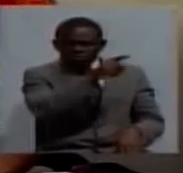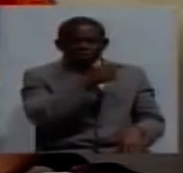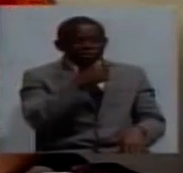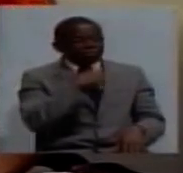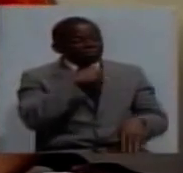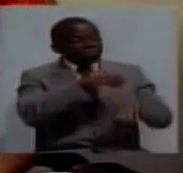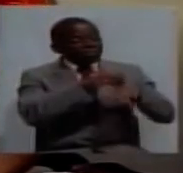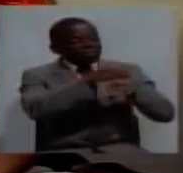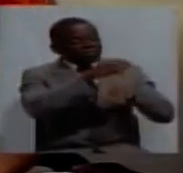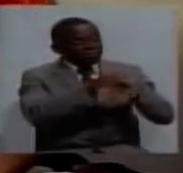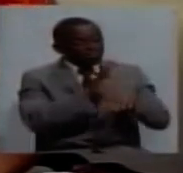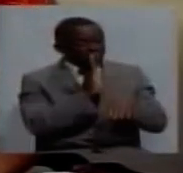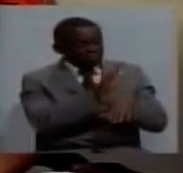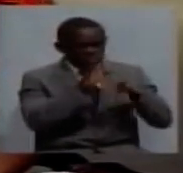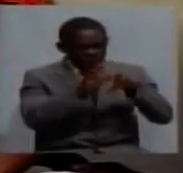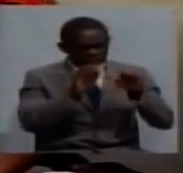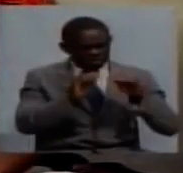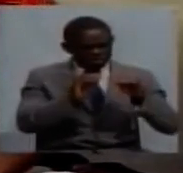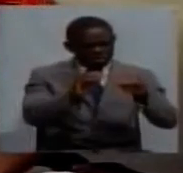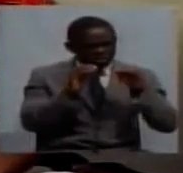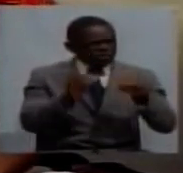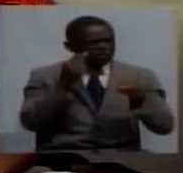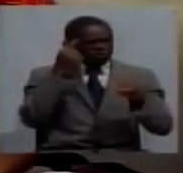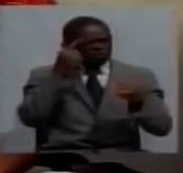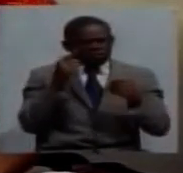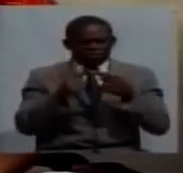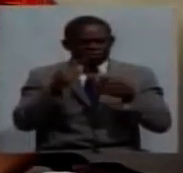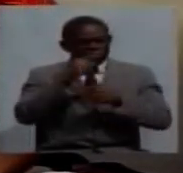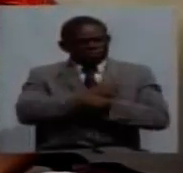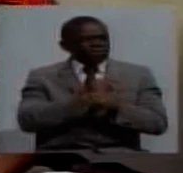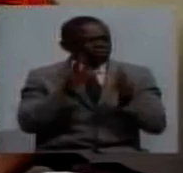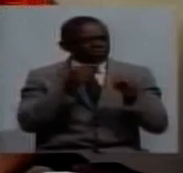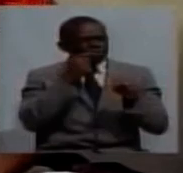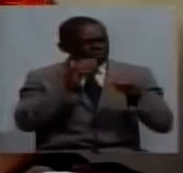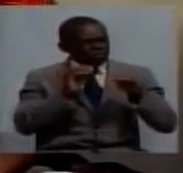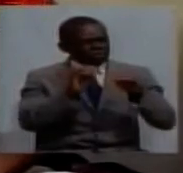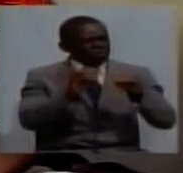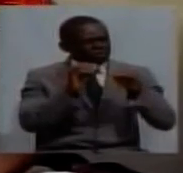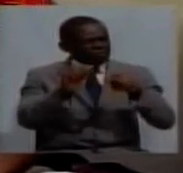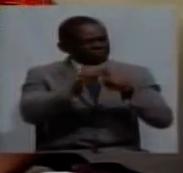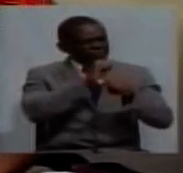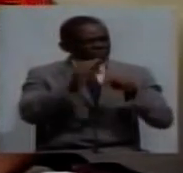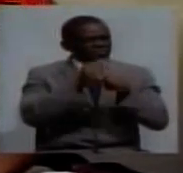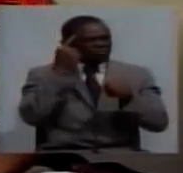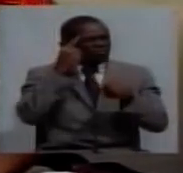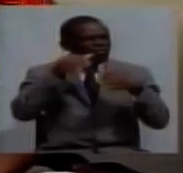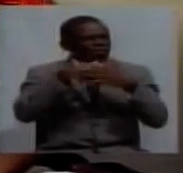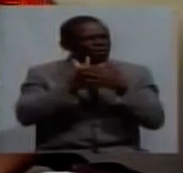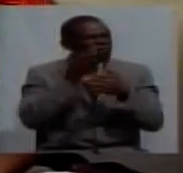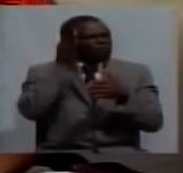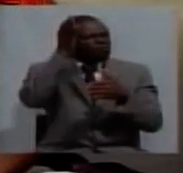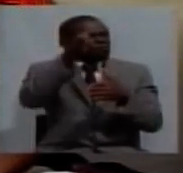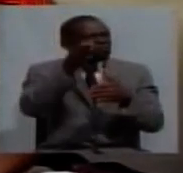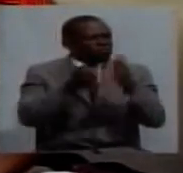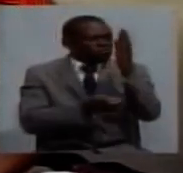2063. Therefore, change your curriculum, but also change the way you communicate so that they can take